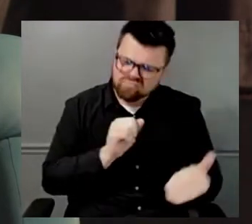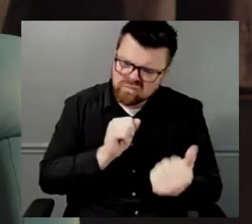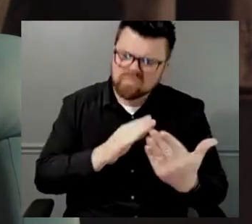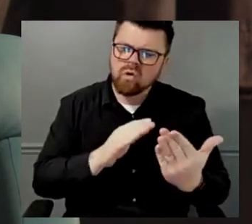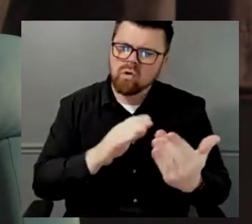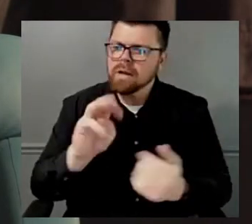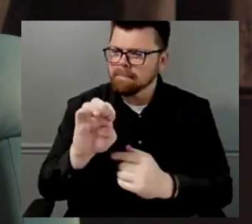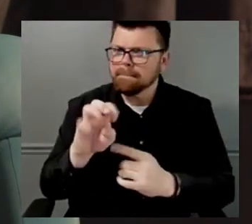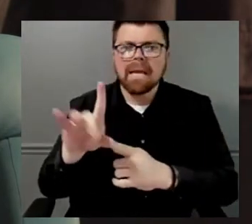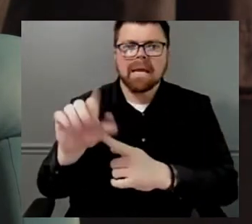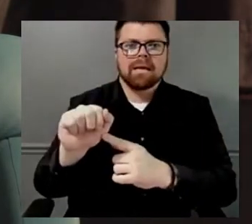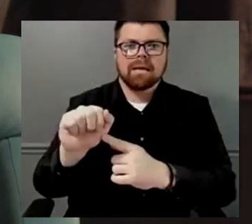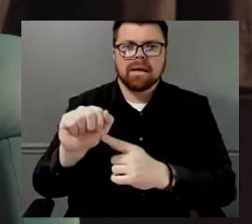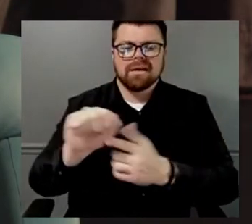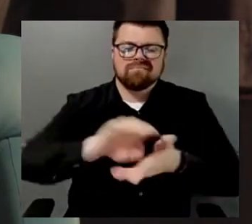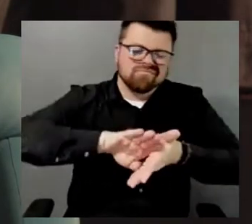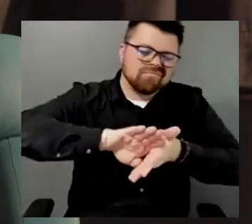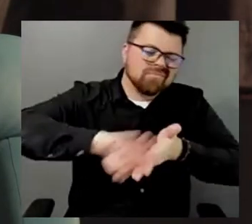media-exempt